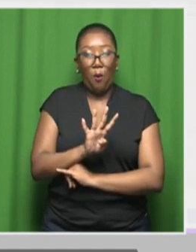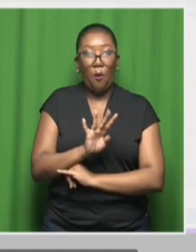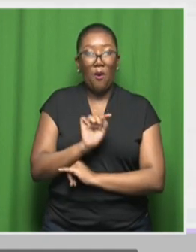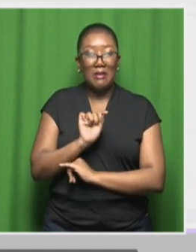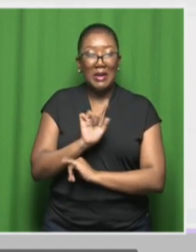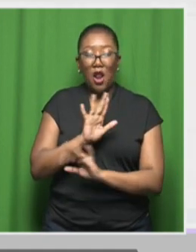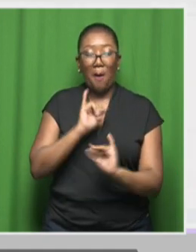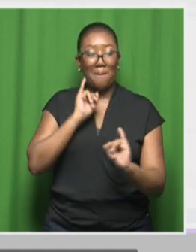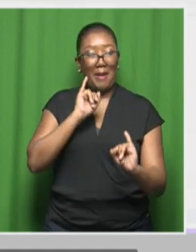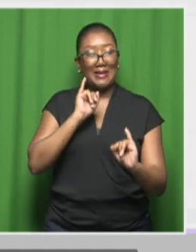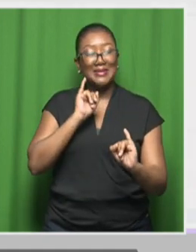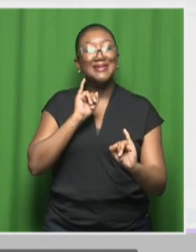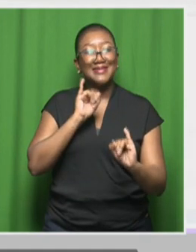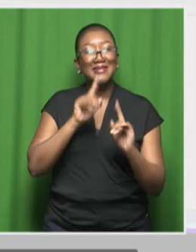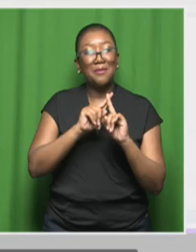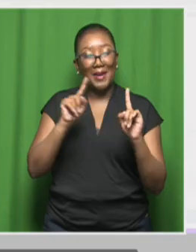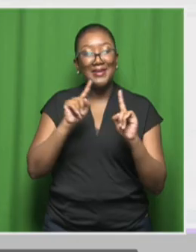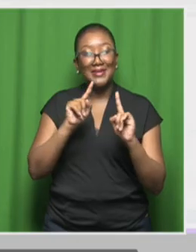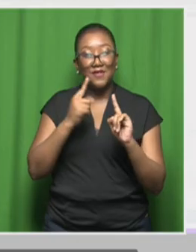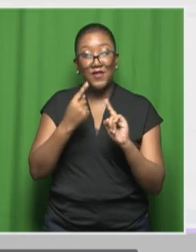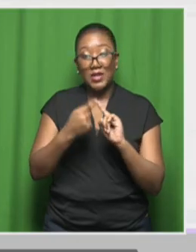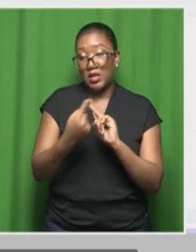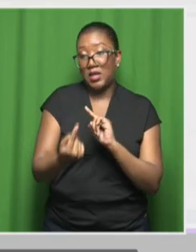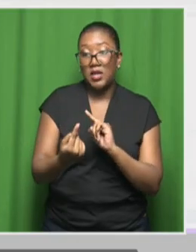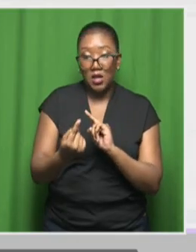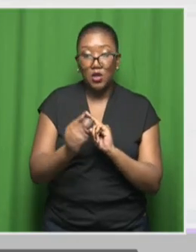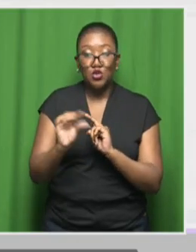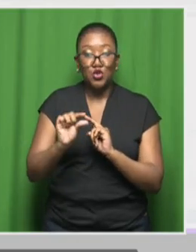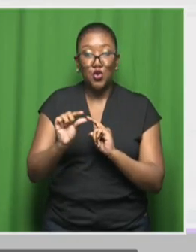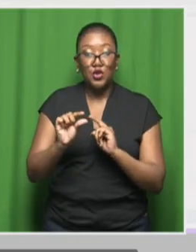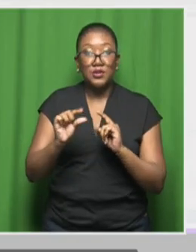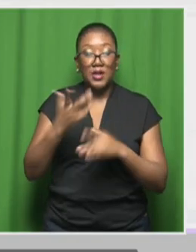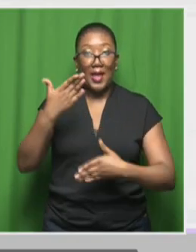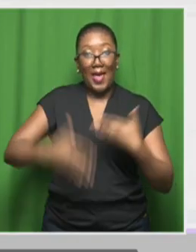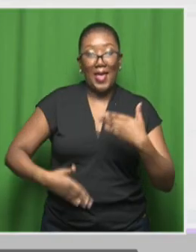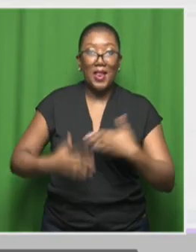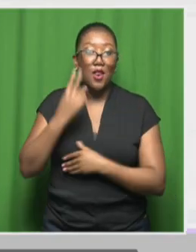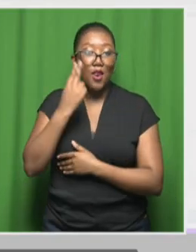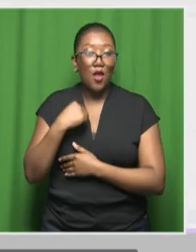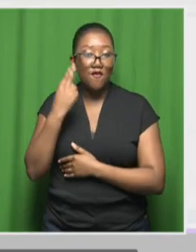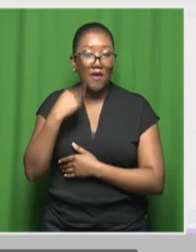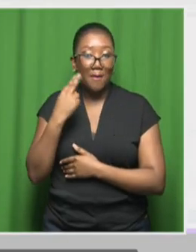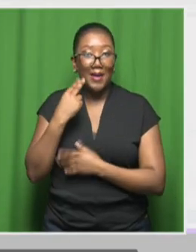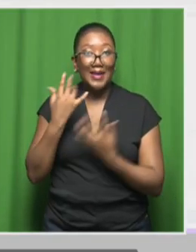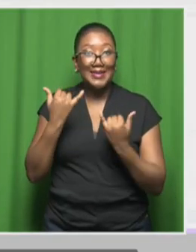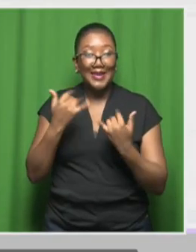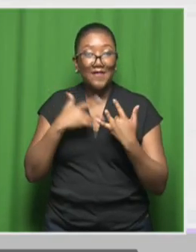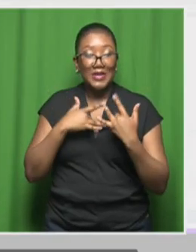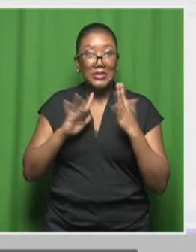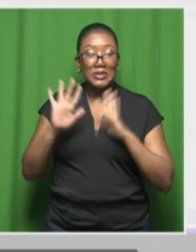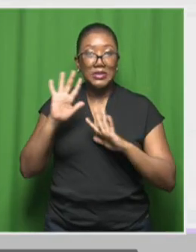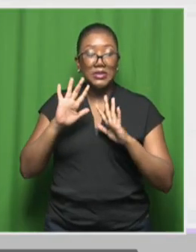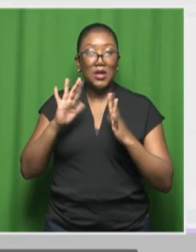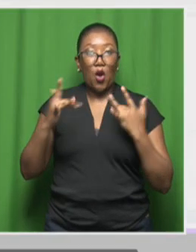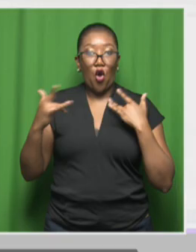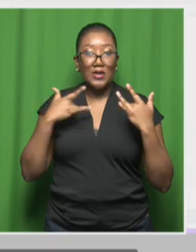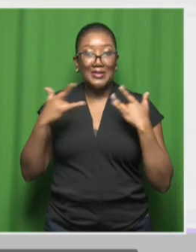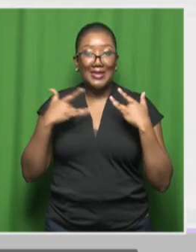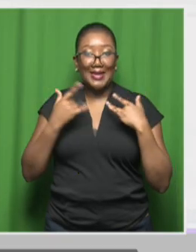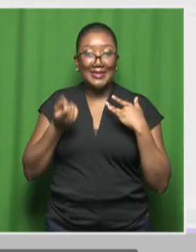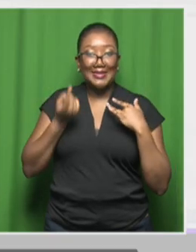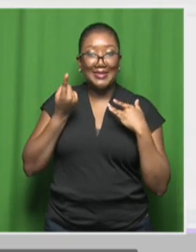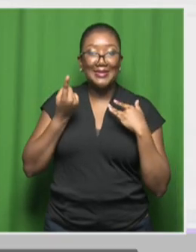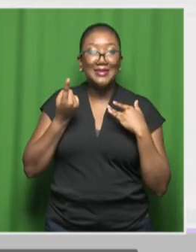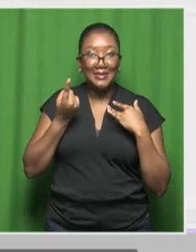bad, but we know that going into now towards the end of November, that really does get compromised. As I